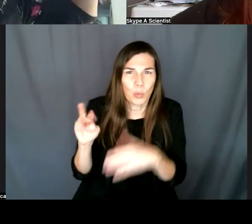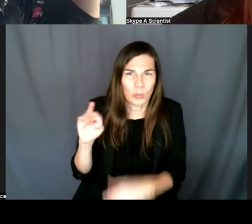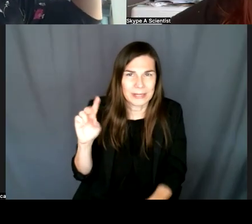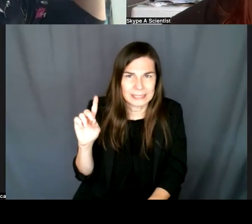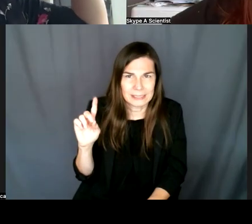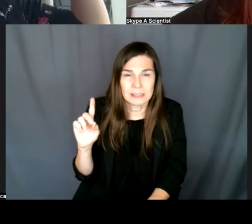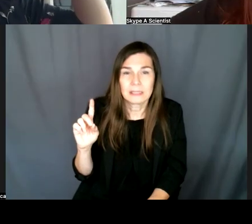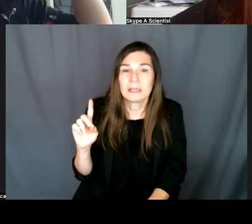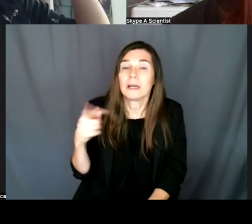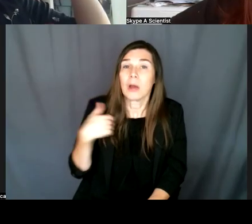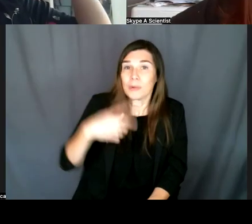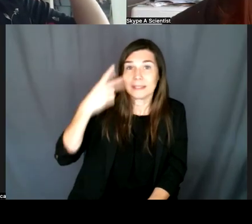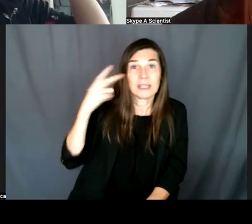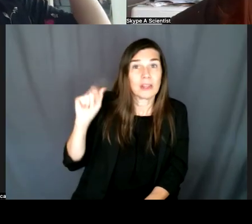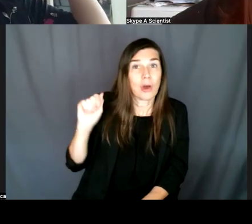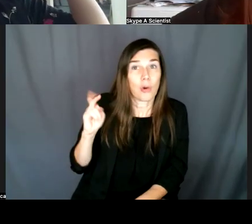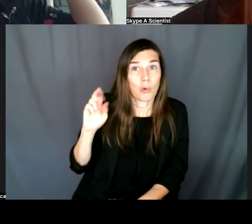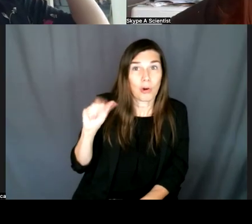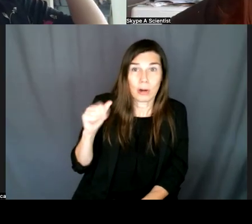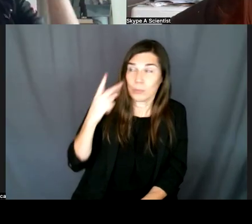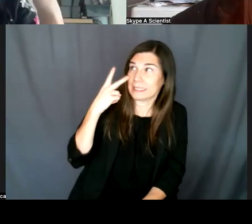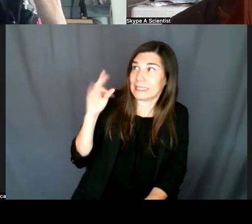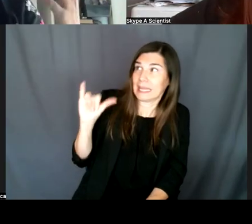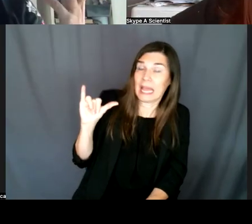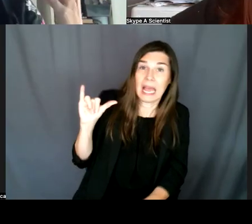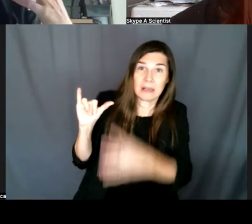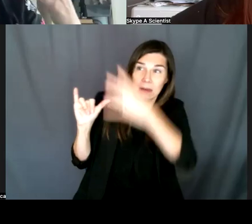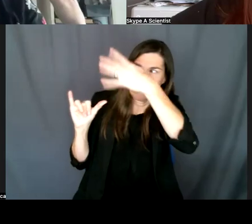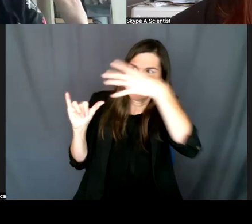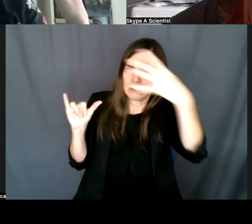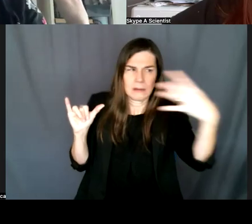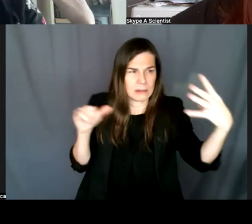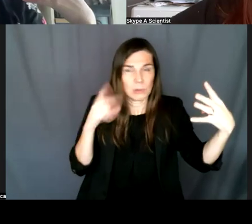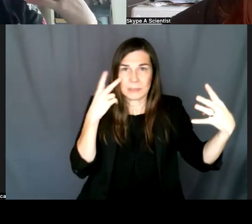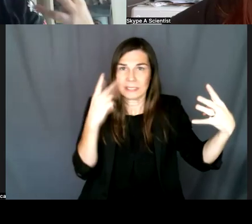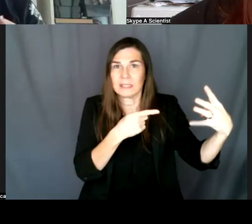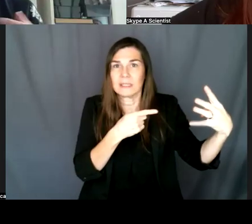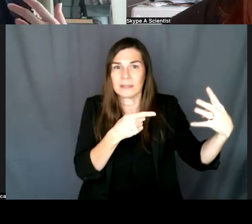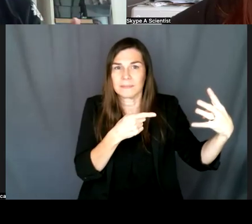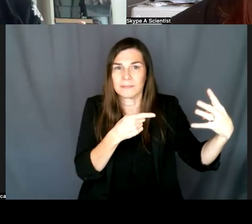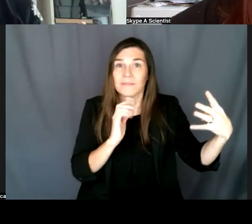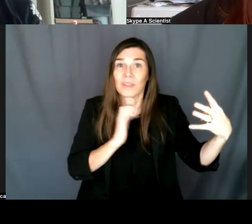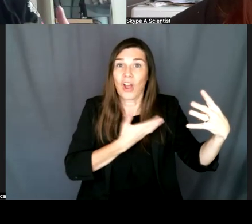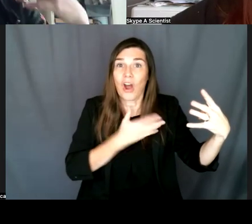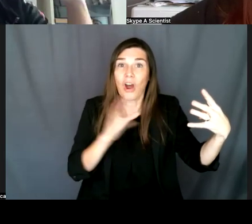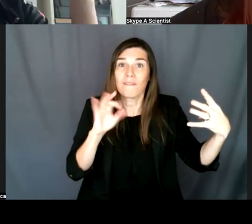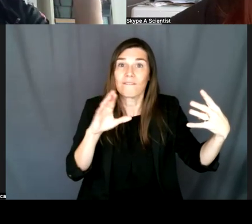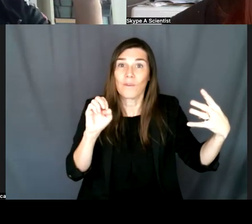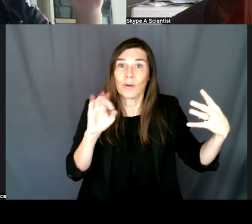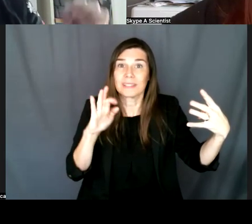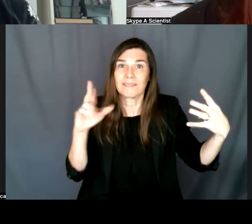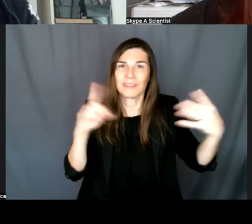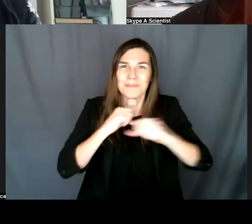when we see the aurora is literally um, our force field protecting us from